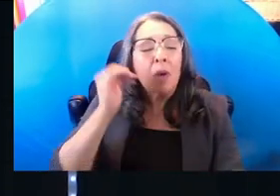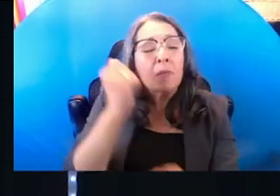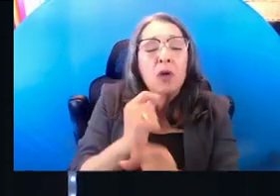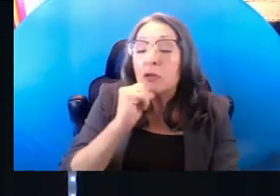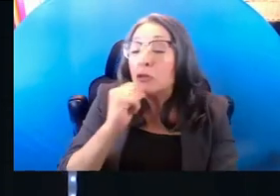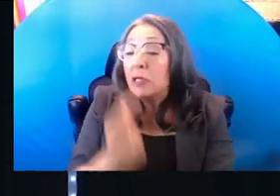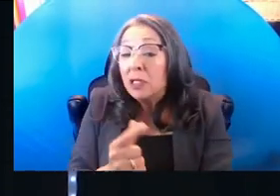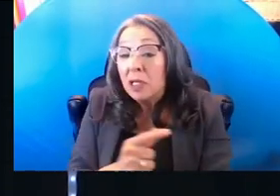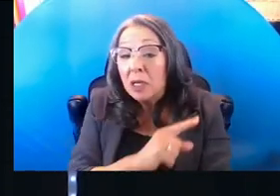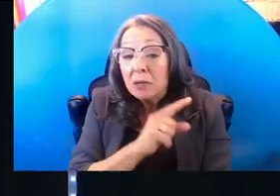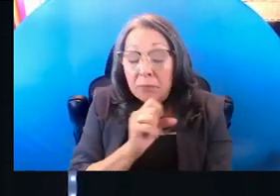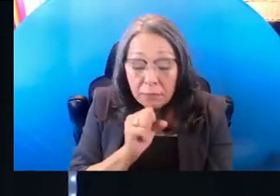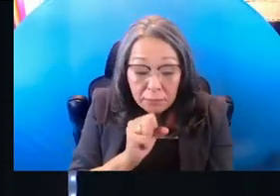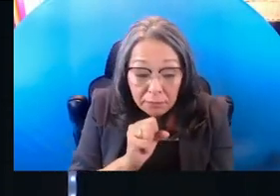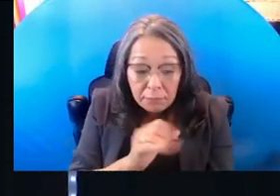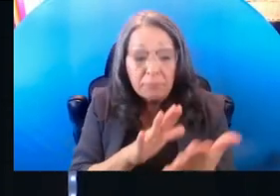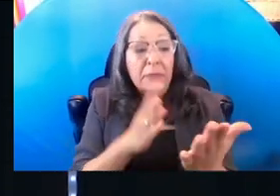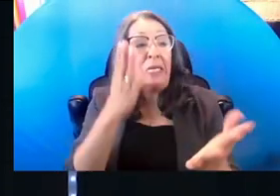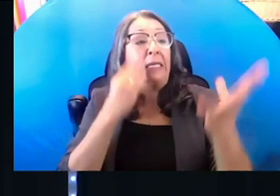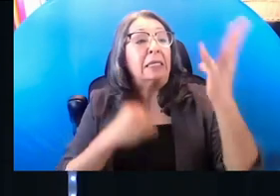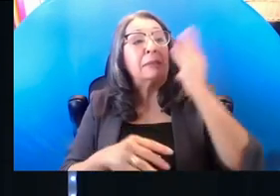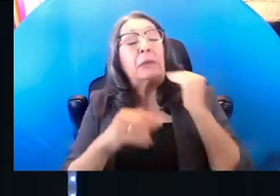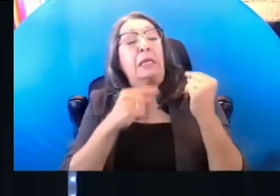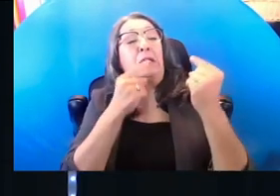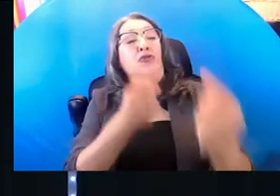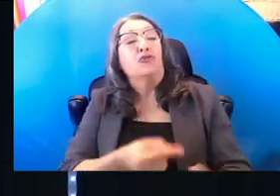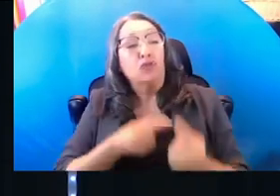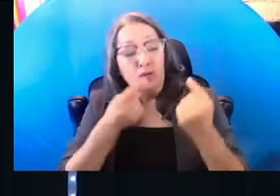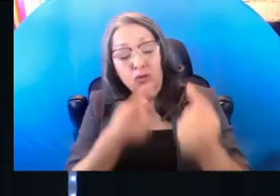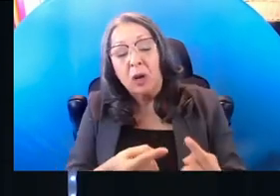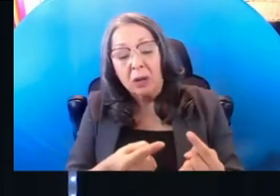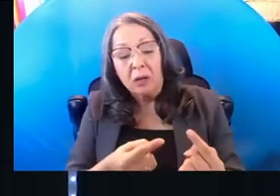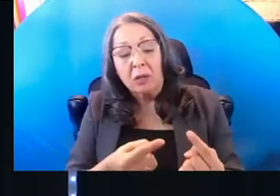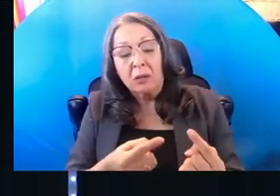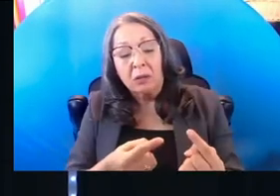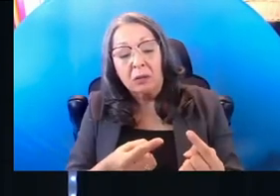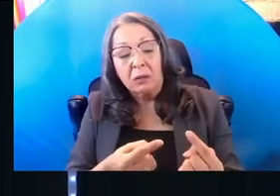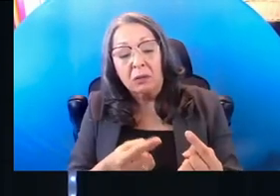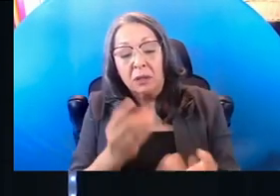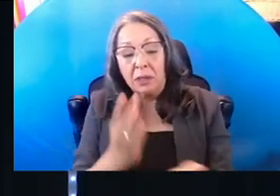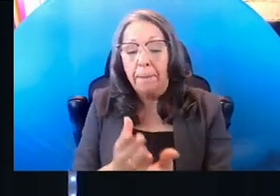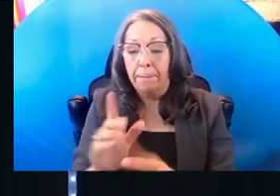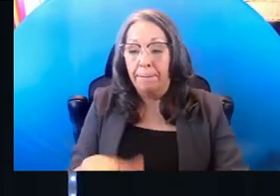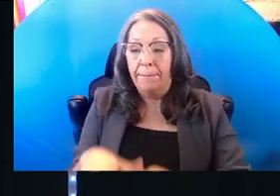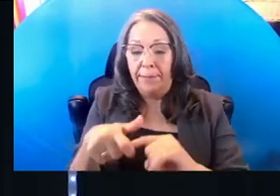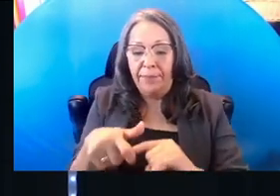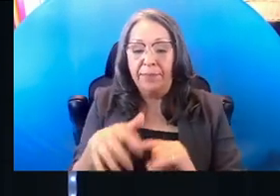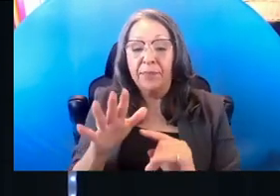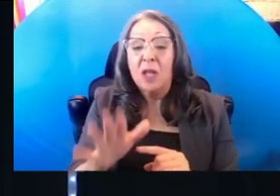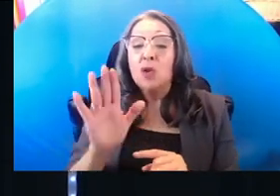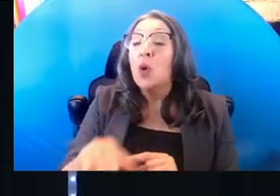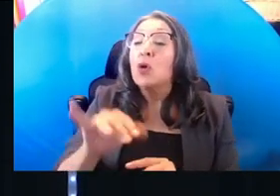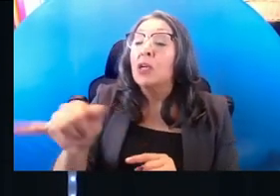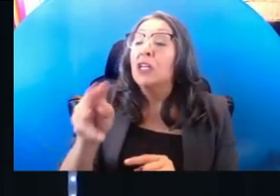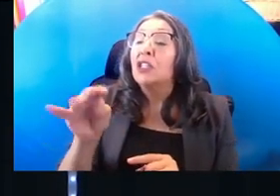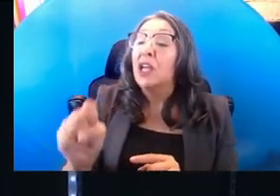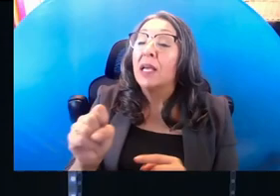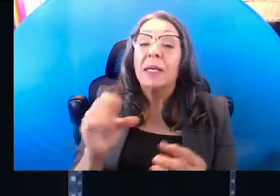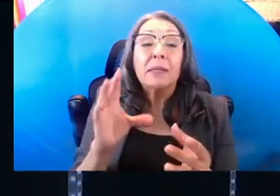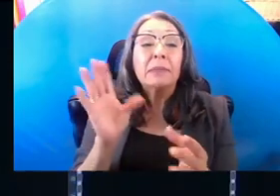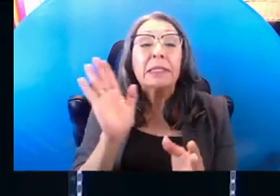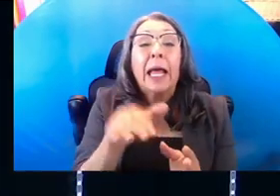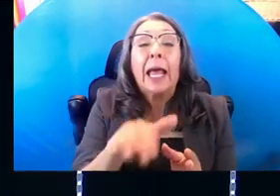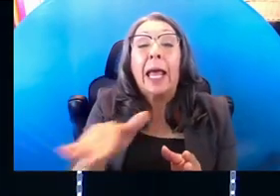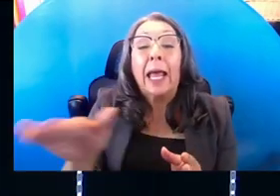whenever you face trials of many kinds. Let's stop right there. So James starts out by telling us,